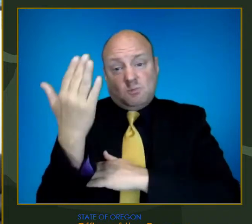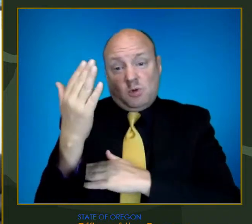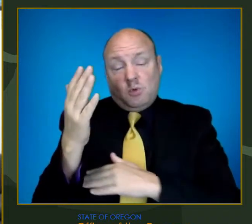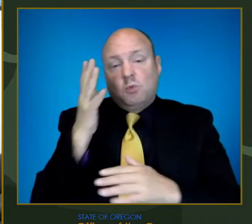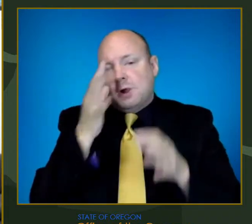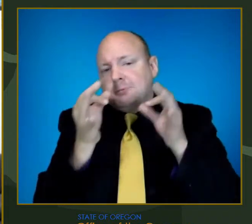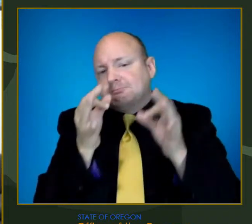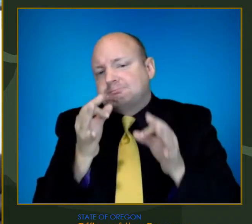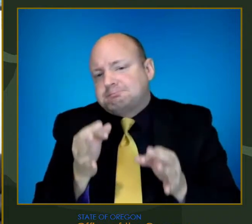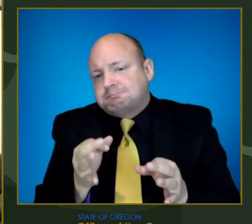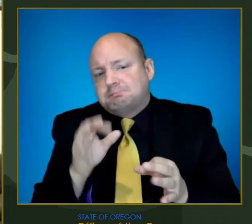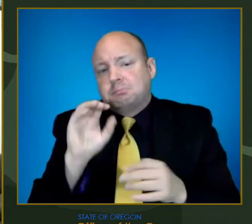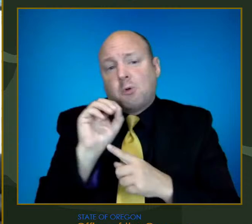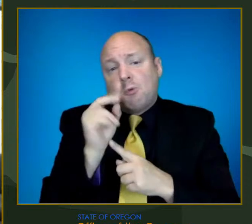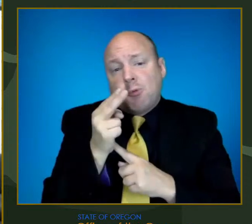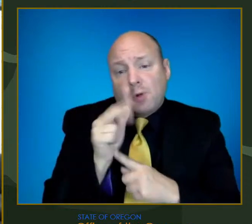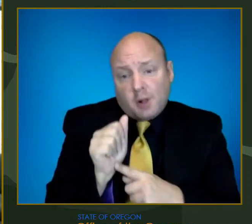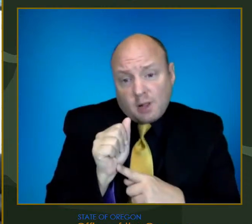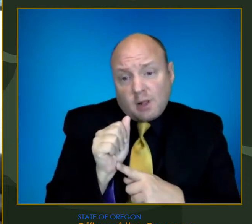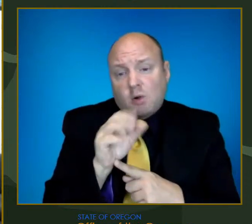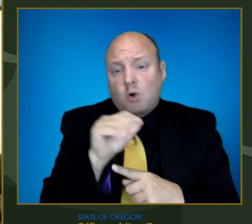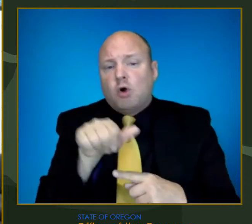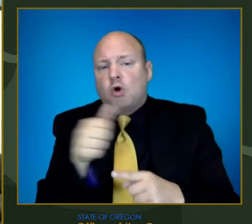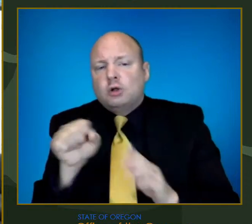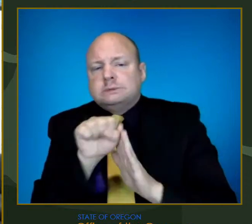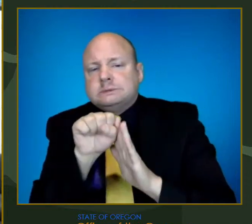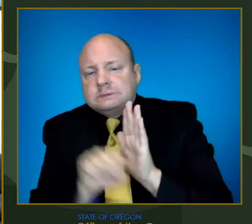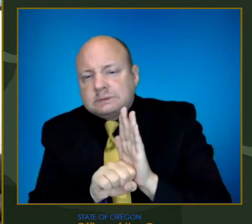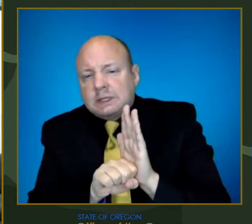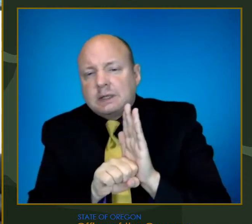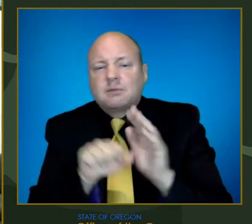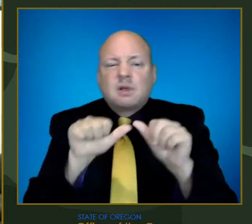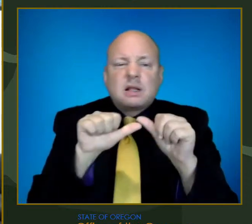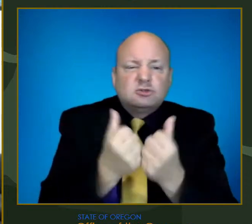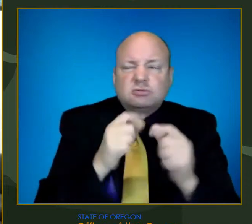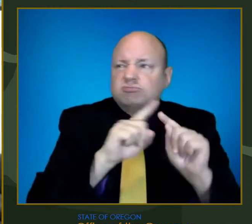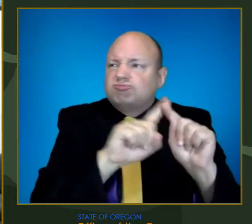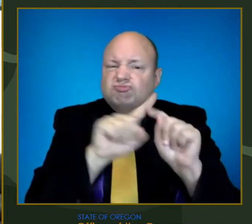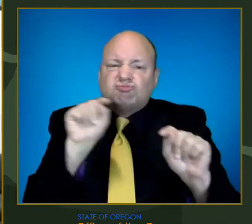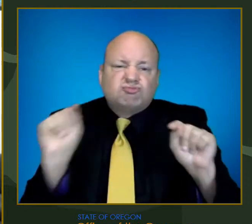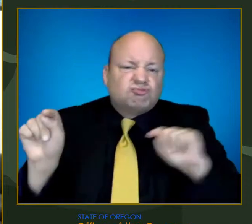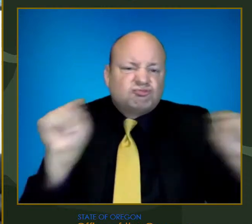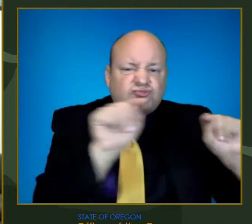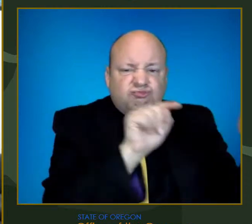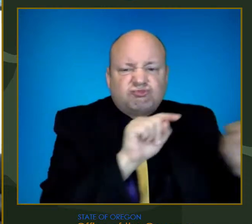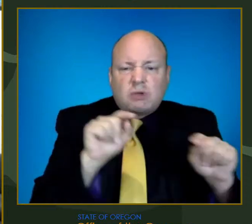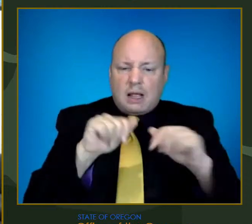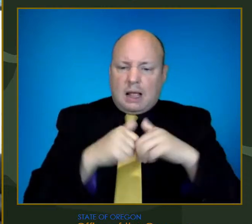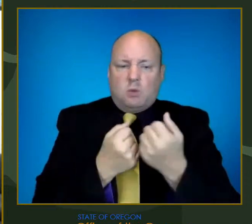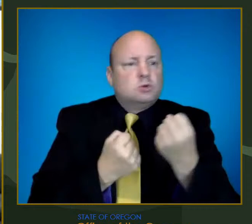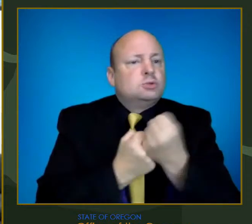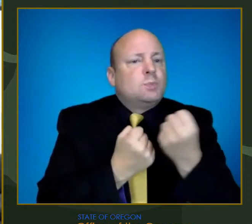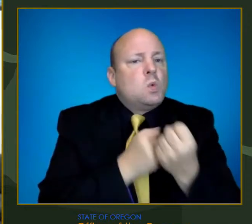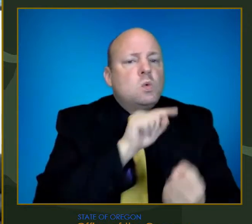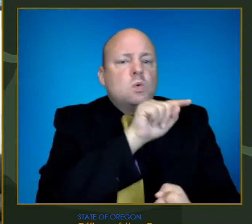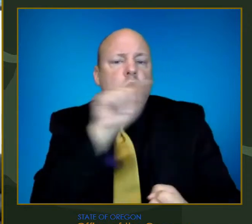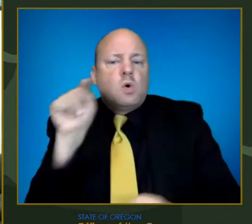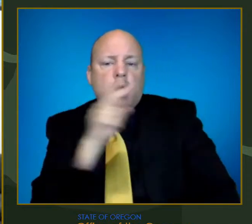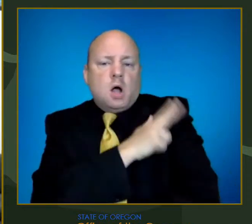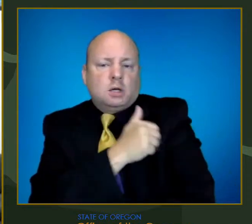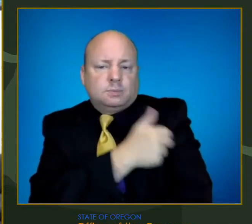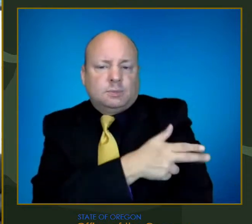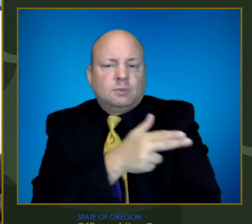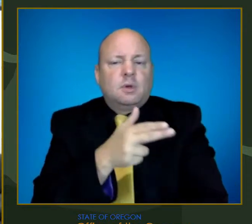Authority and other state and federal partners are taking to help our hospitals to try to keep them from being overwhelmed by nearly 1,000